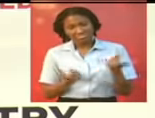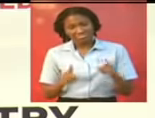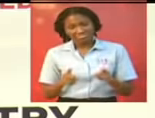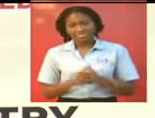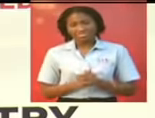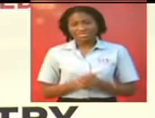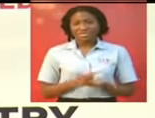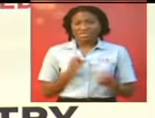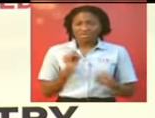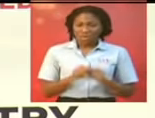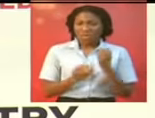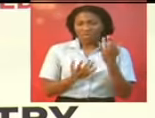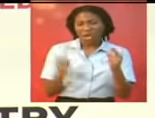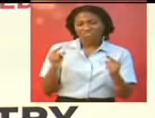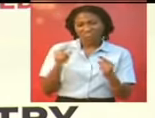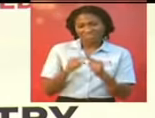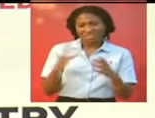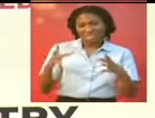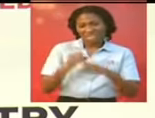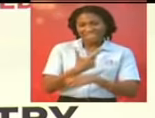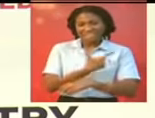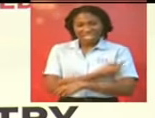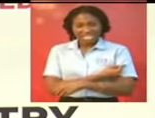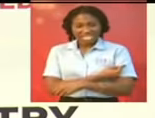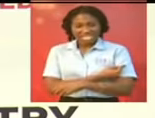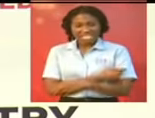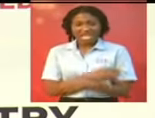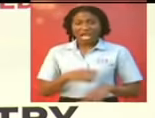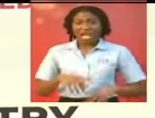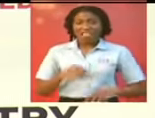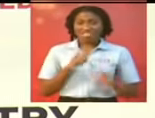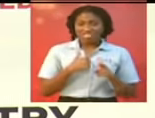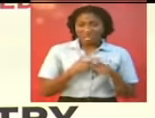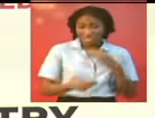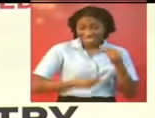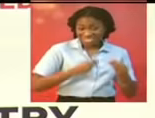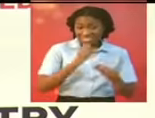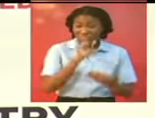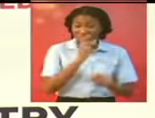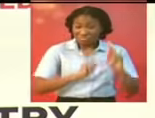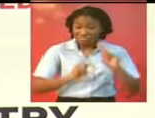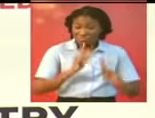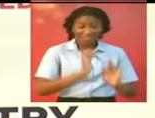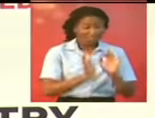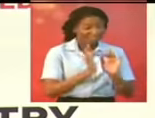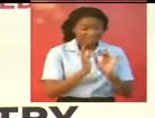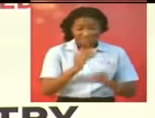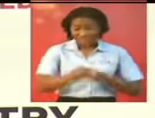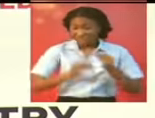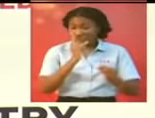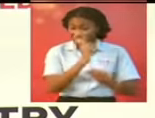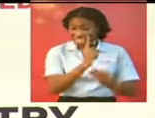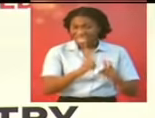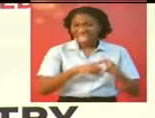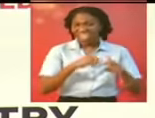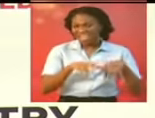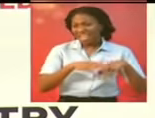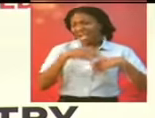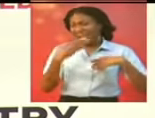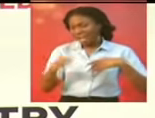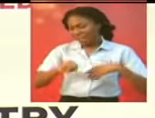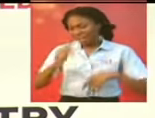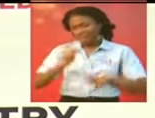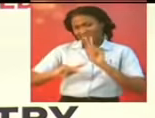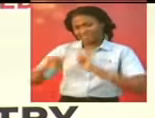get vaccines, how quickly we can give those vaccines to the vulnerable populations first, and then we move beyond. Looking